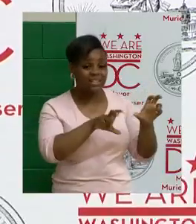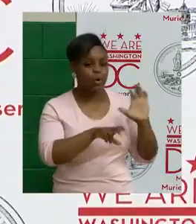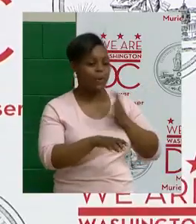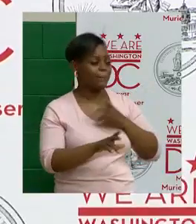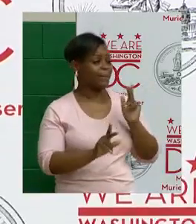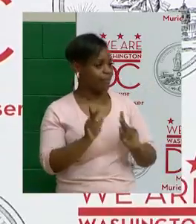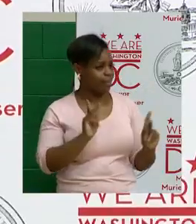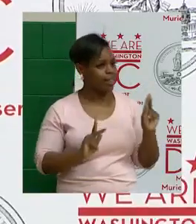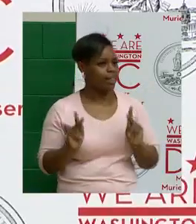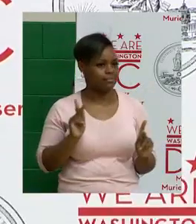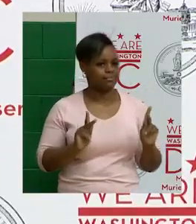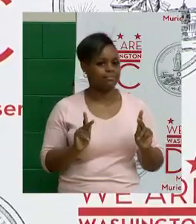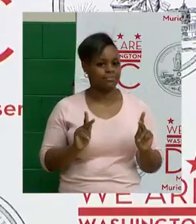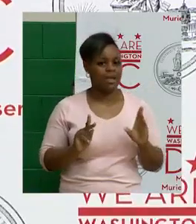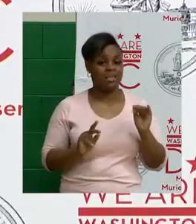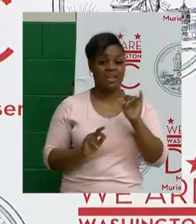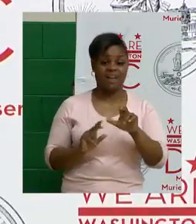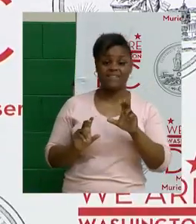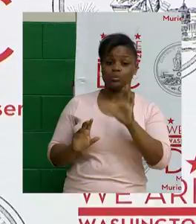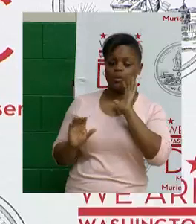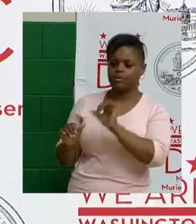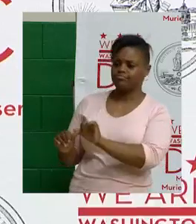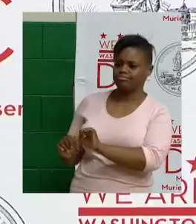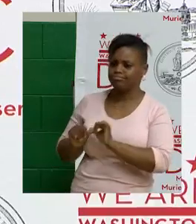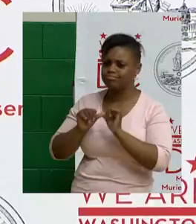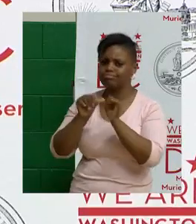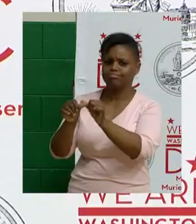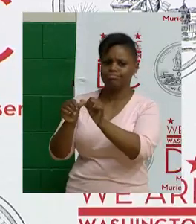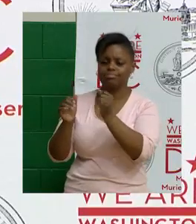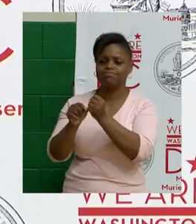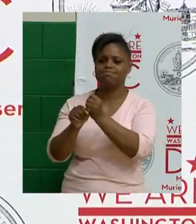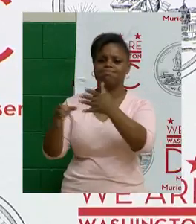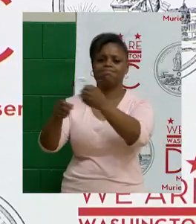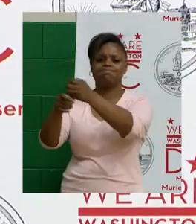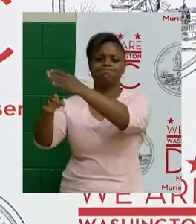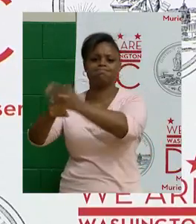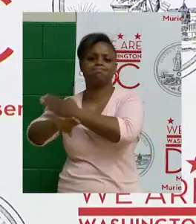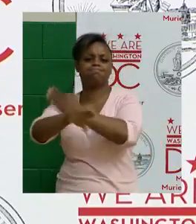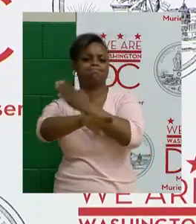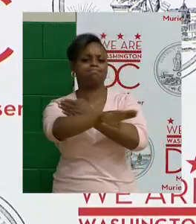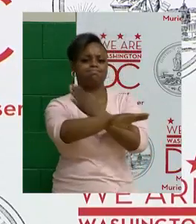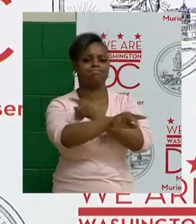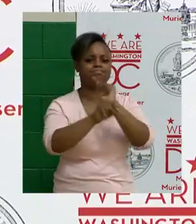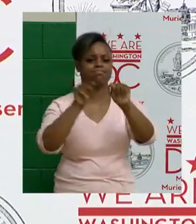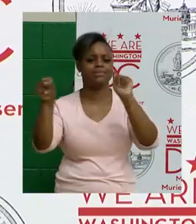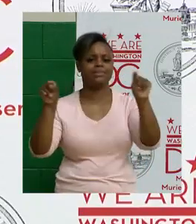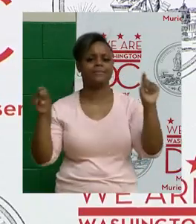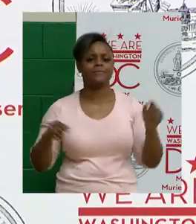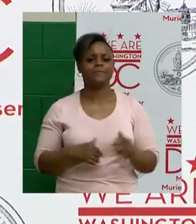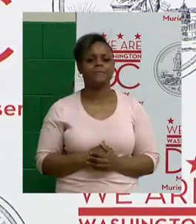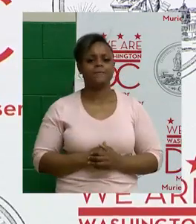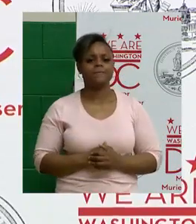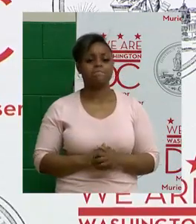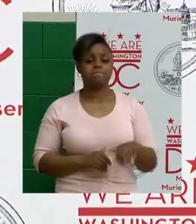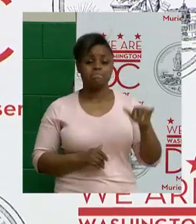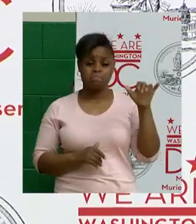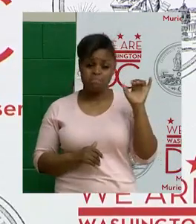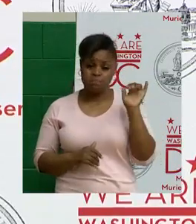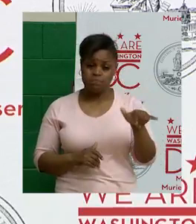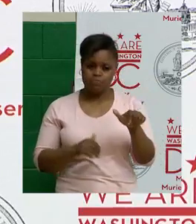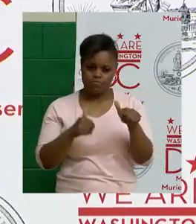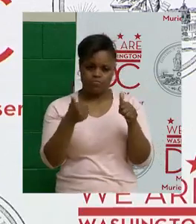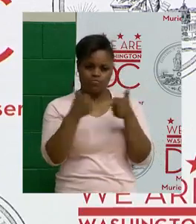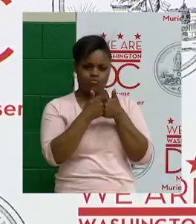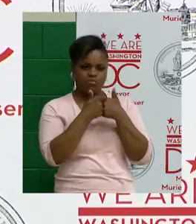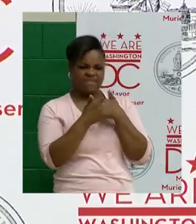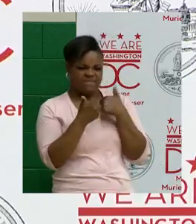that will allow us to continue to grow and to grow more equitably. And that is the challenge that I have